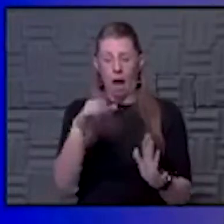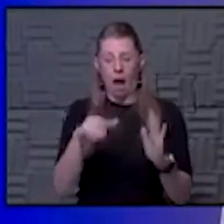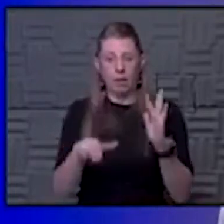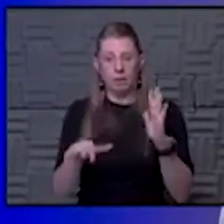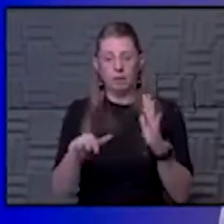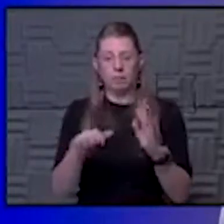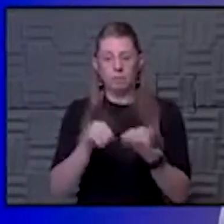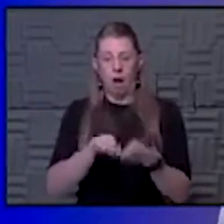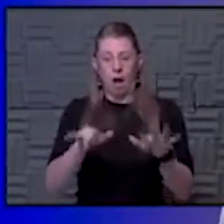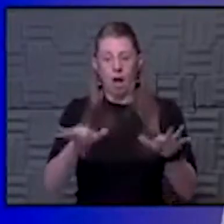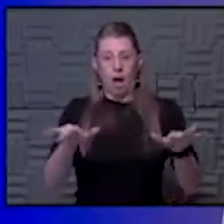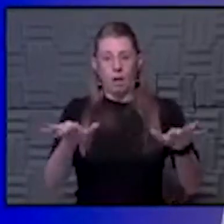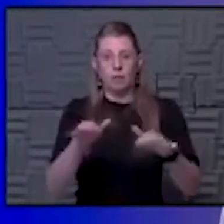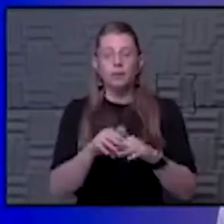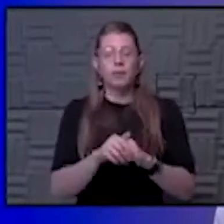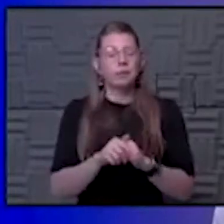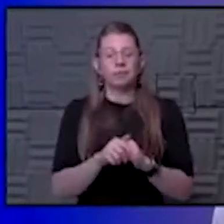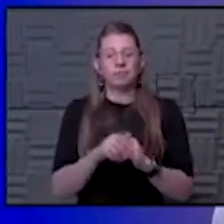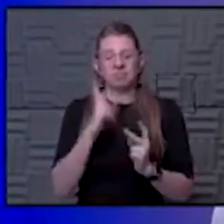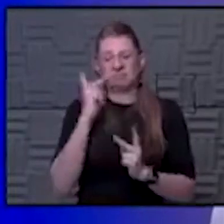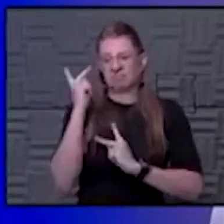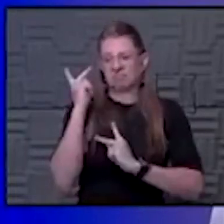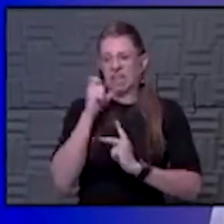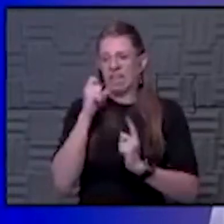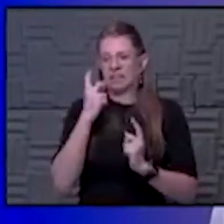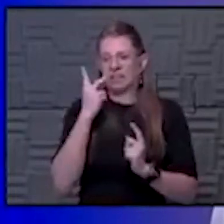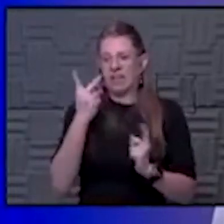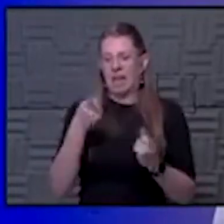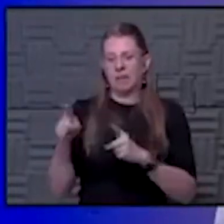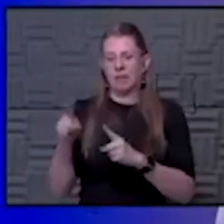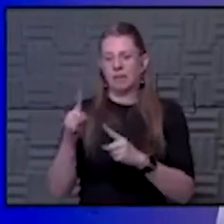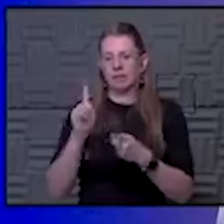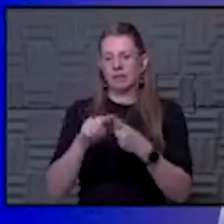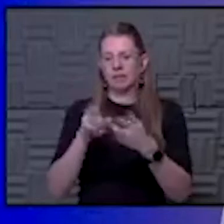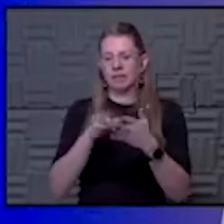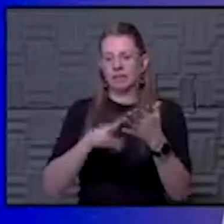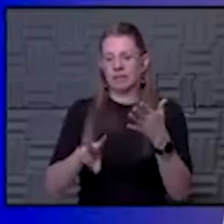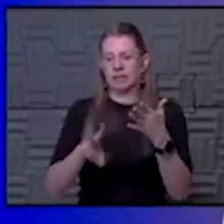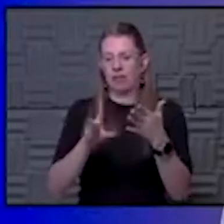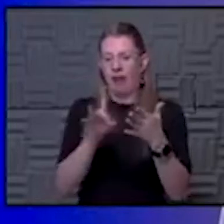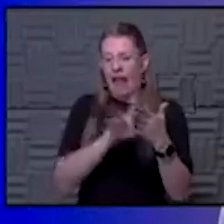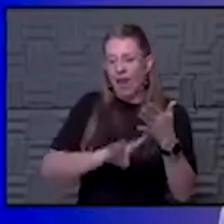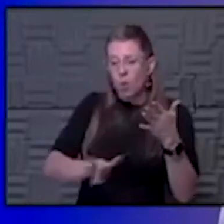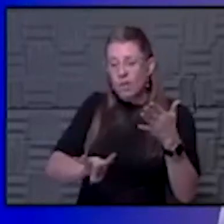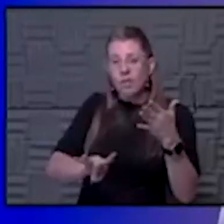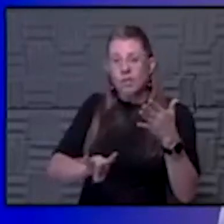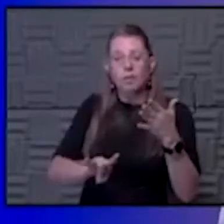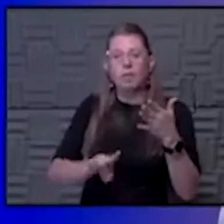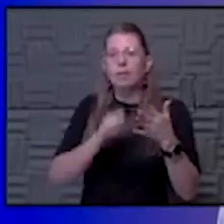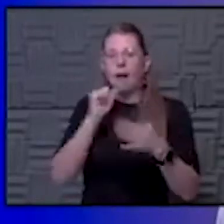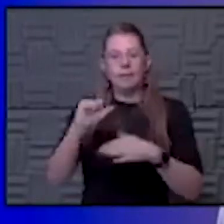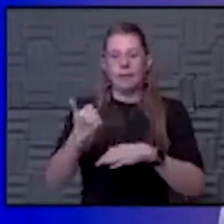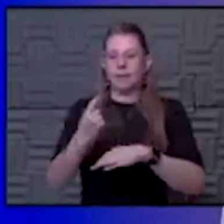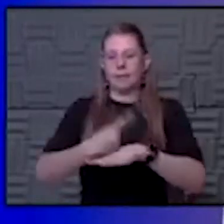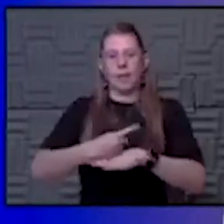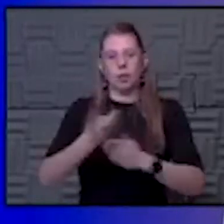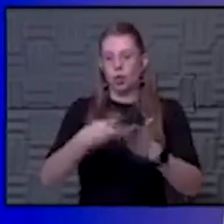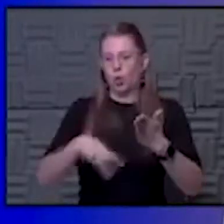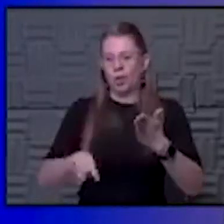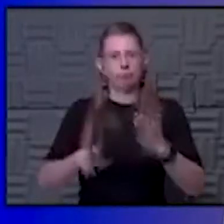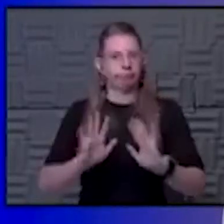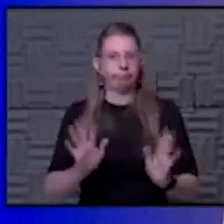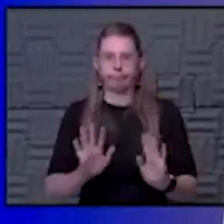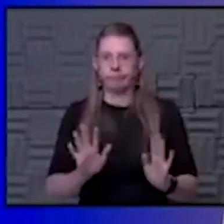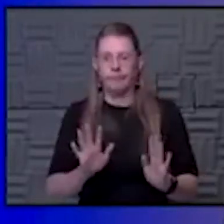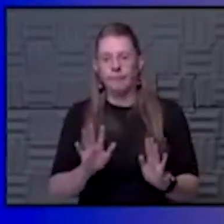But when you look back, we didn't really see that until 6 or 8 weeks later. It wasn't just 2 weeks later or 10 days later, because it is that ripple